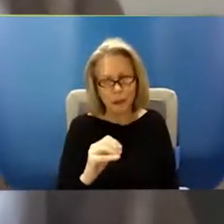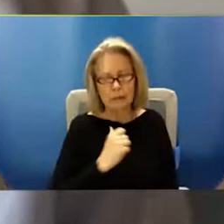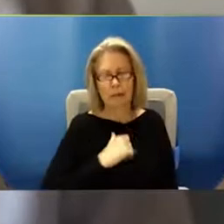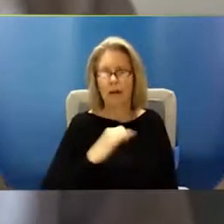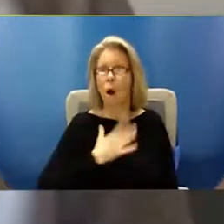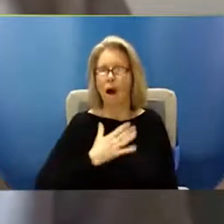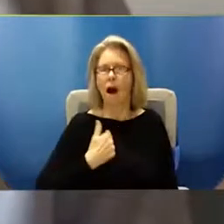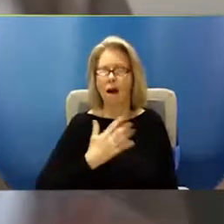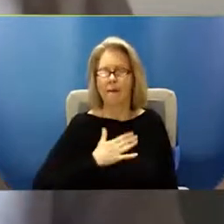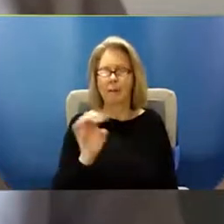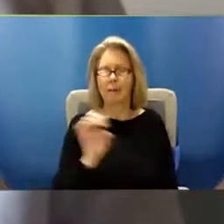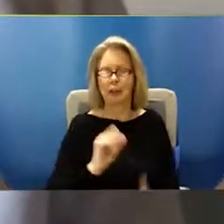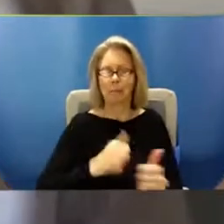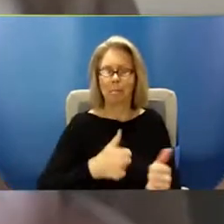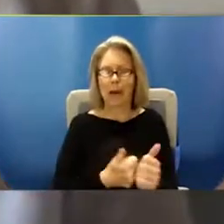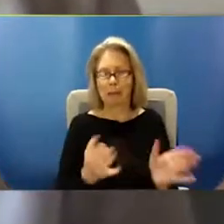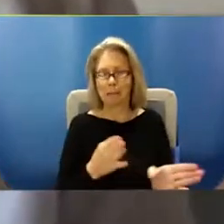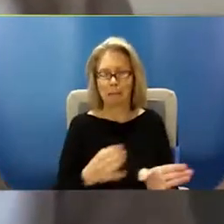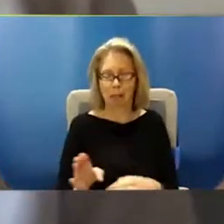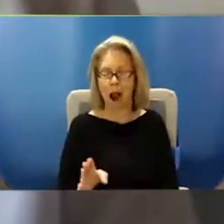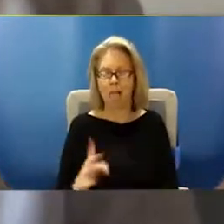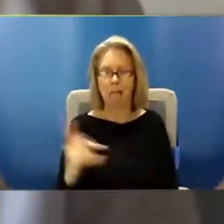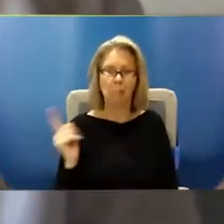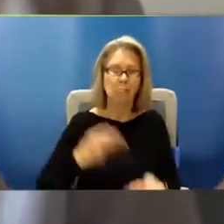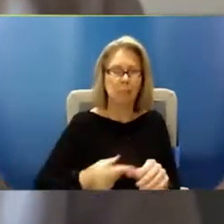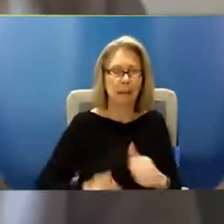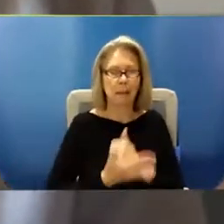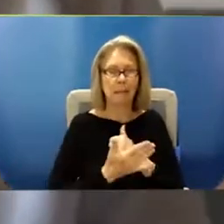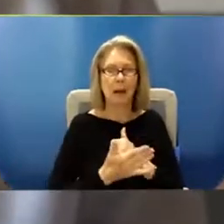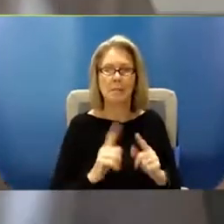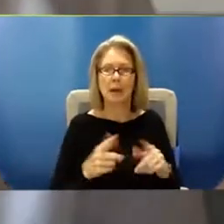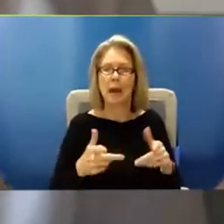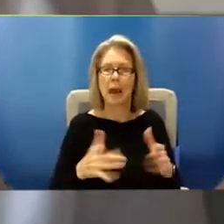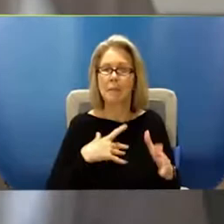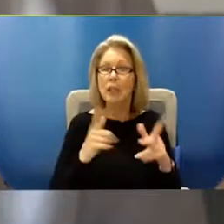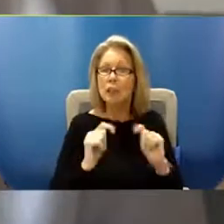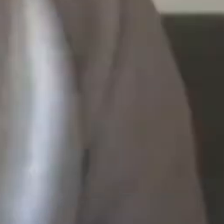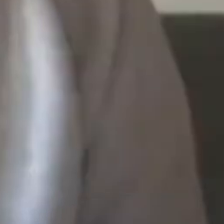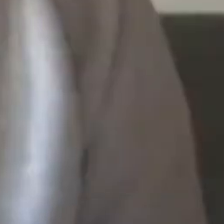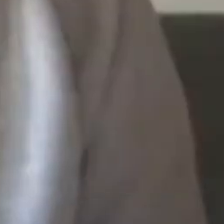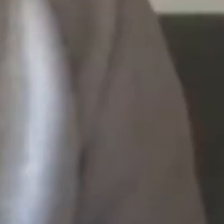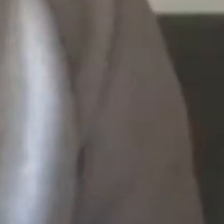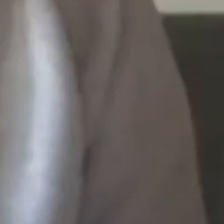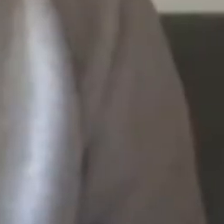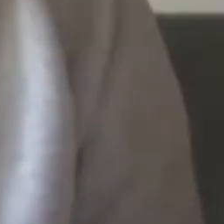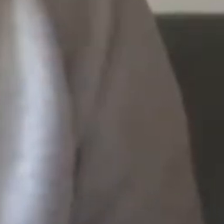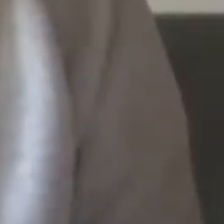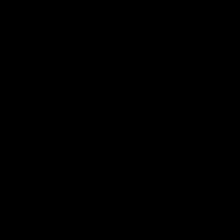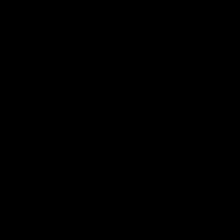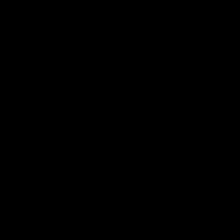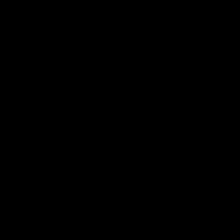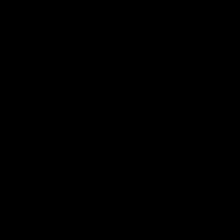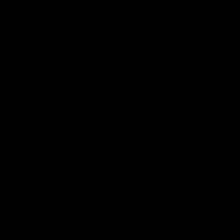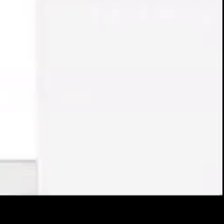does, we have an emergency backup plan and Ariola will jump in, but let me try.